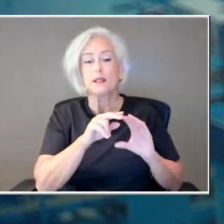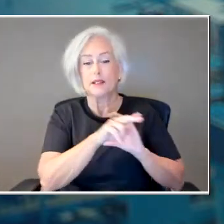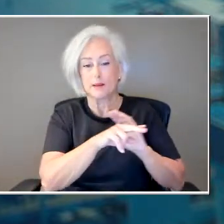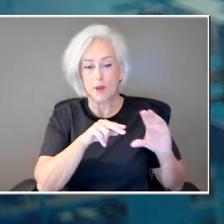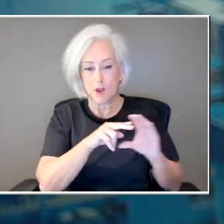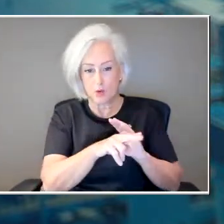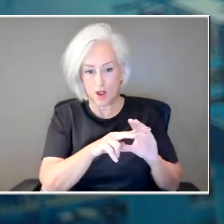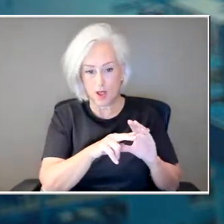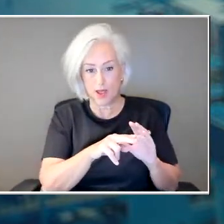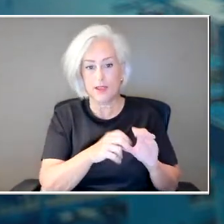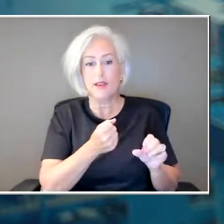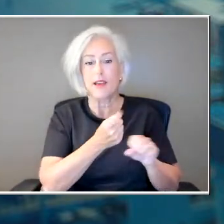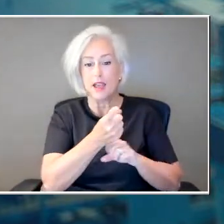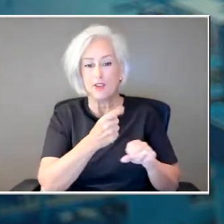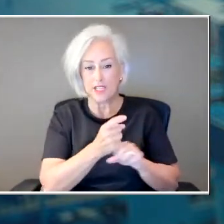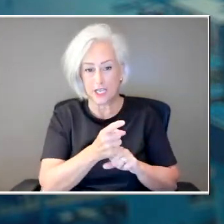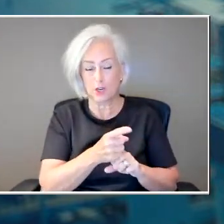months.